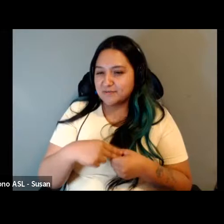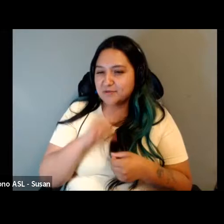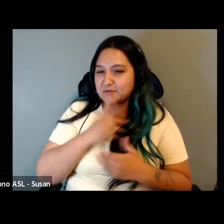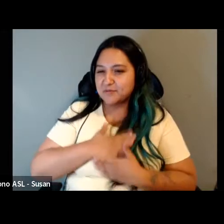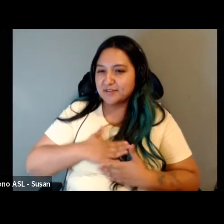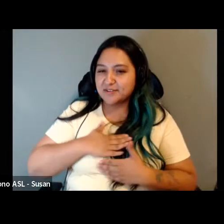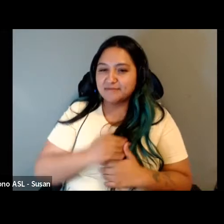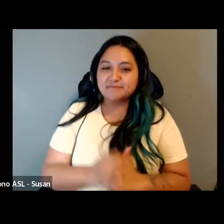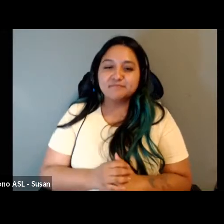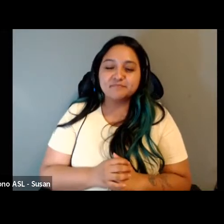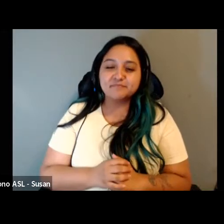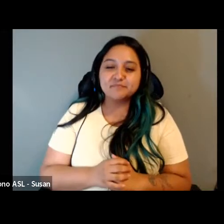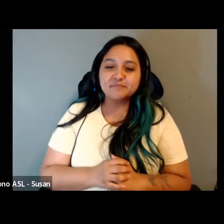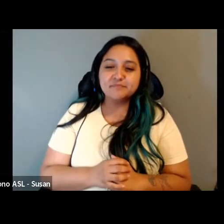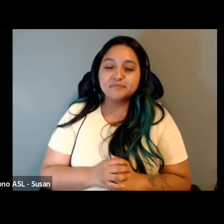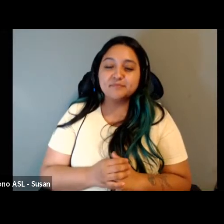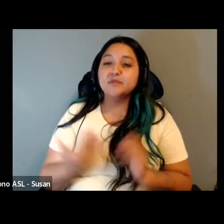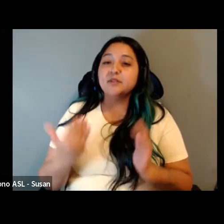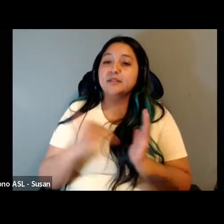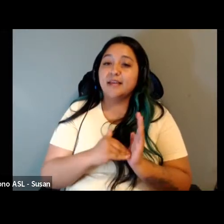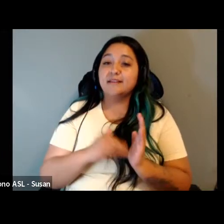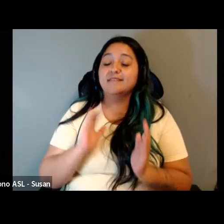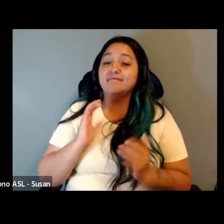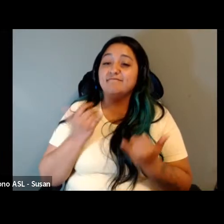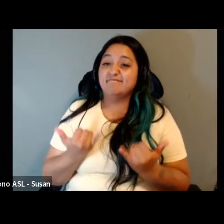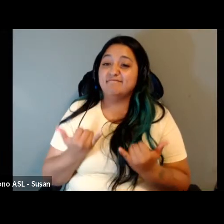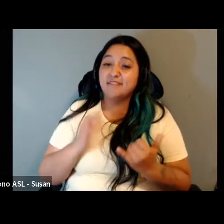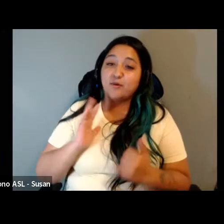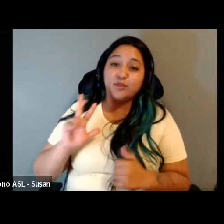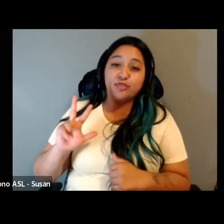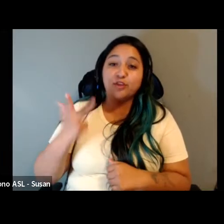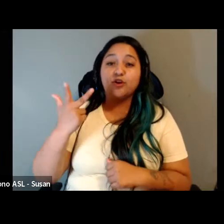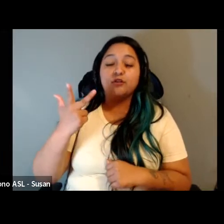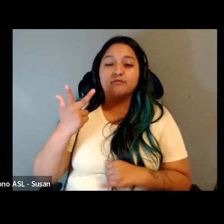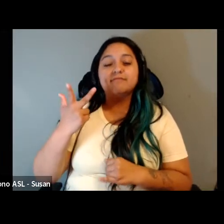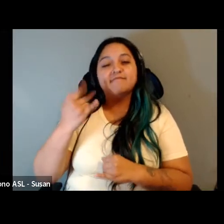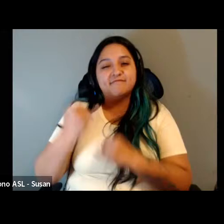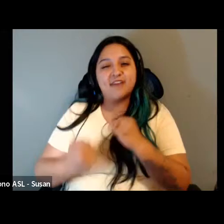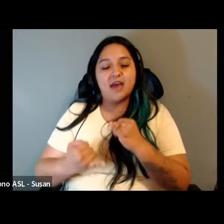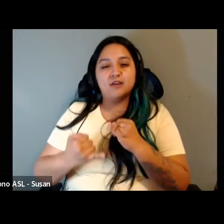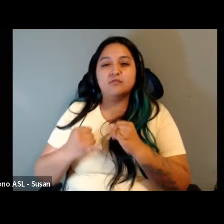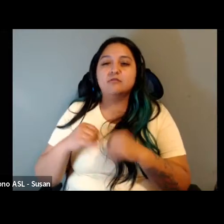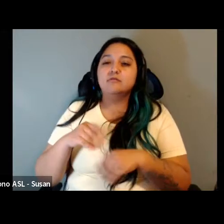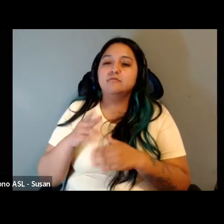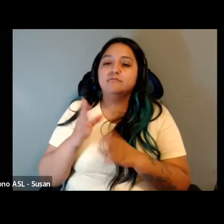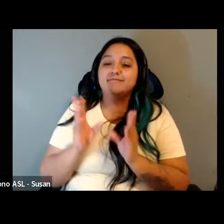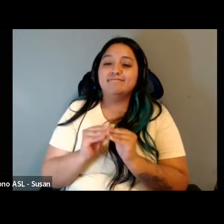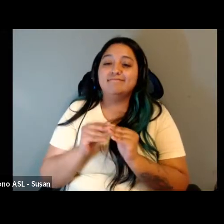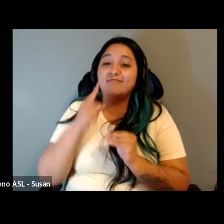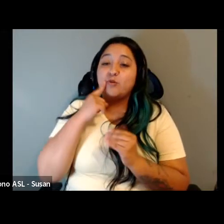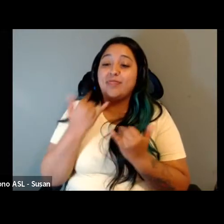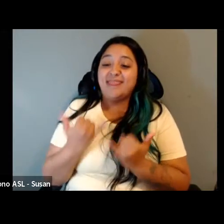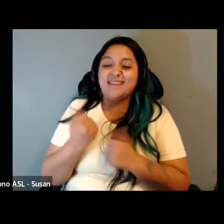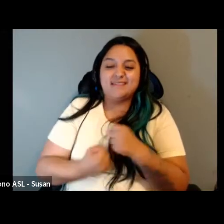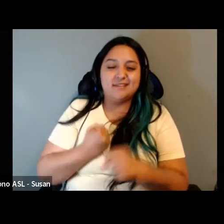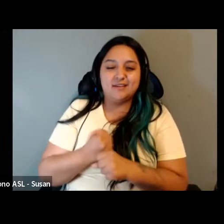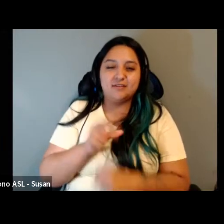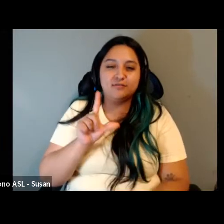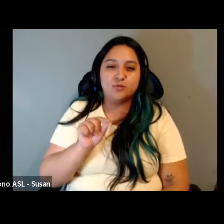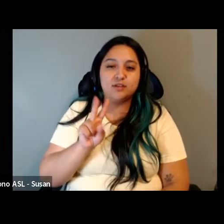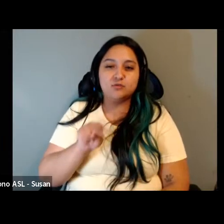Again, this is our third and final budget town hall for this year, but I really hope that you all will stick with